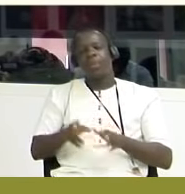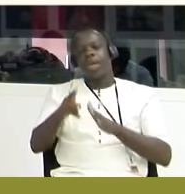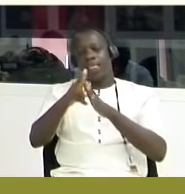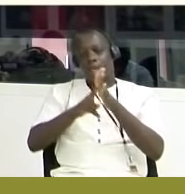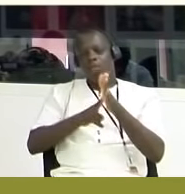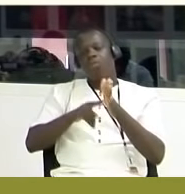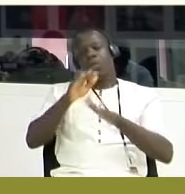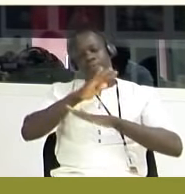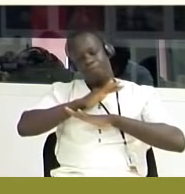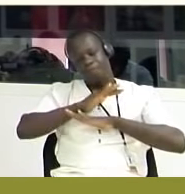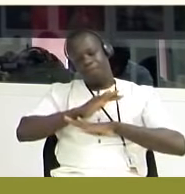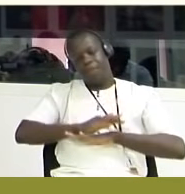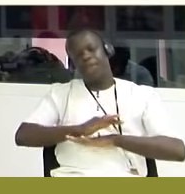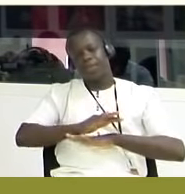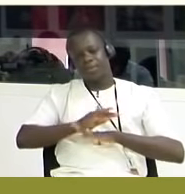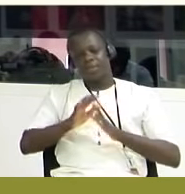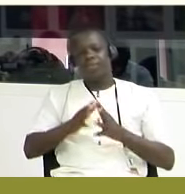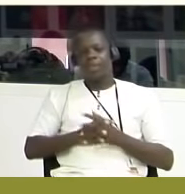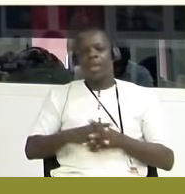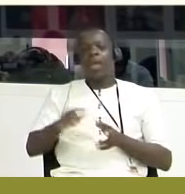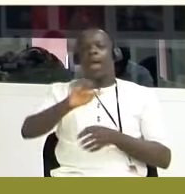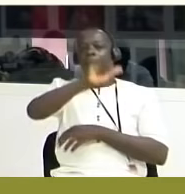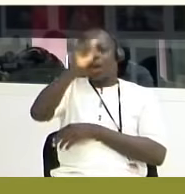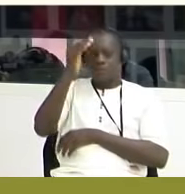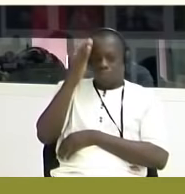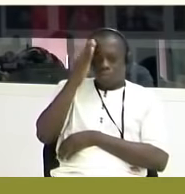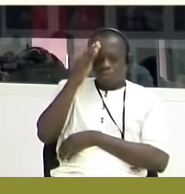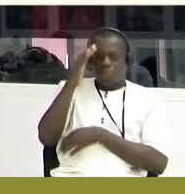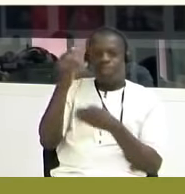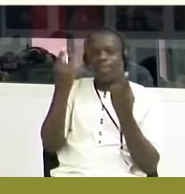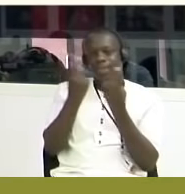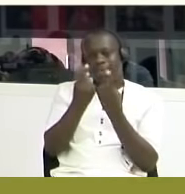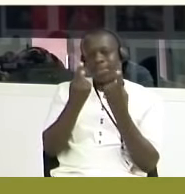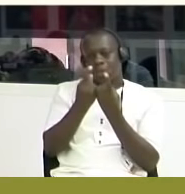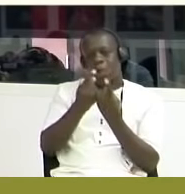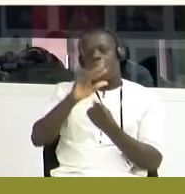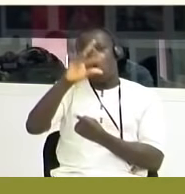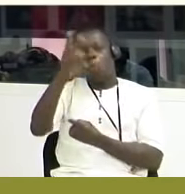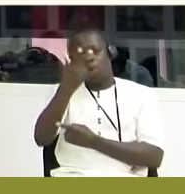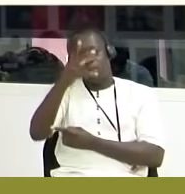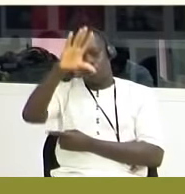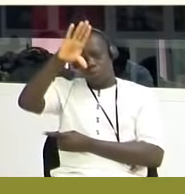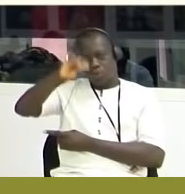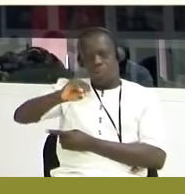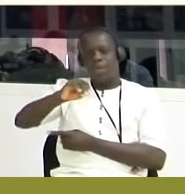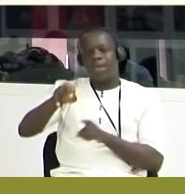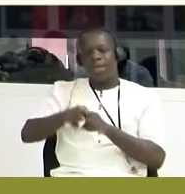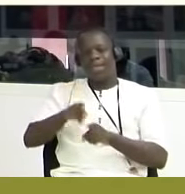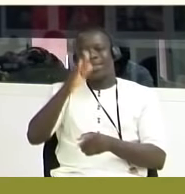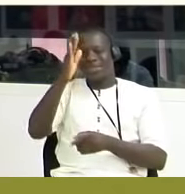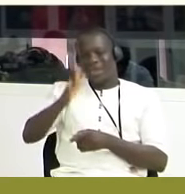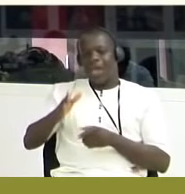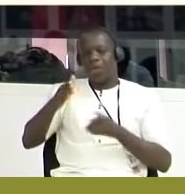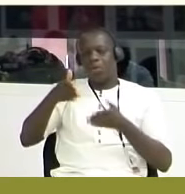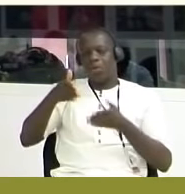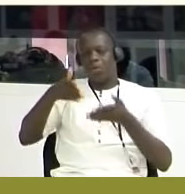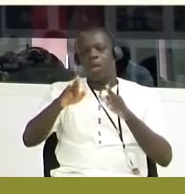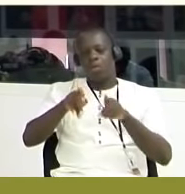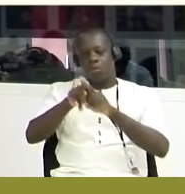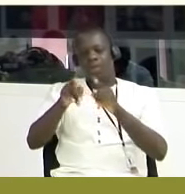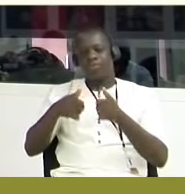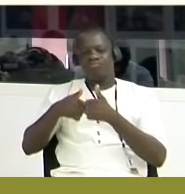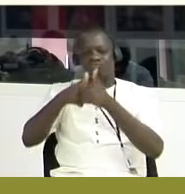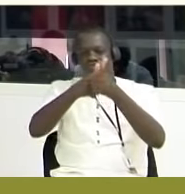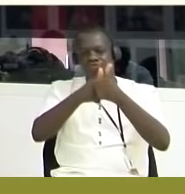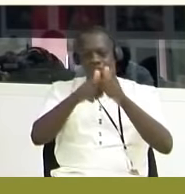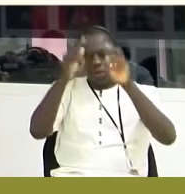patient and know that things will be done in accordance with procedures.